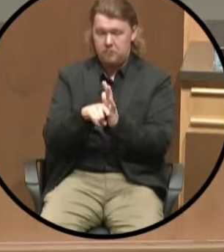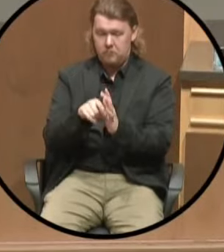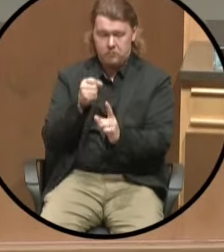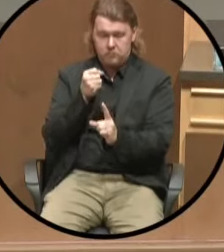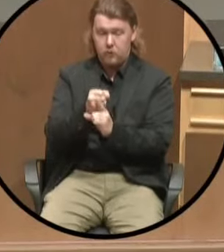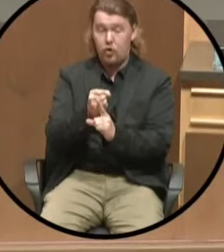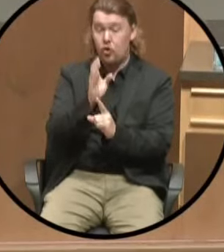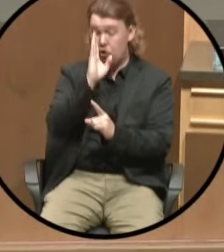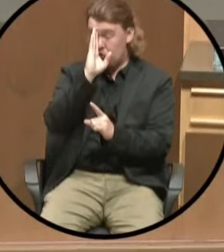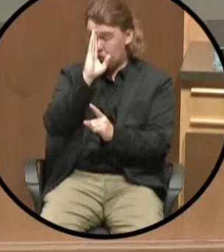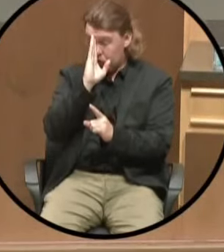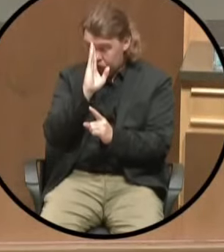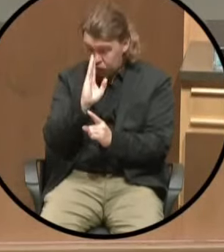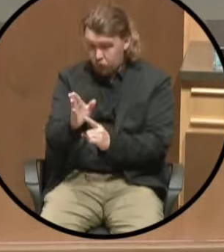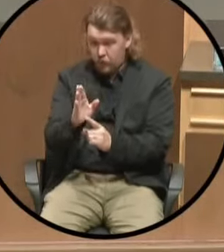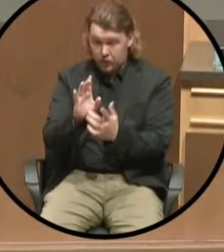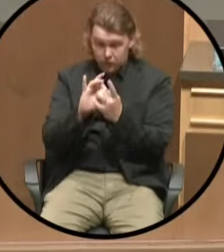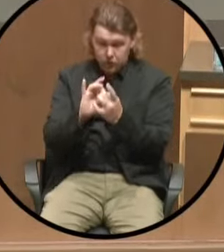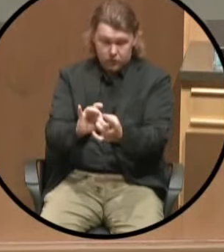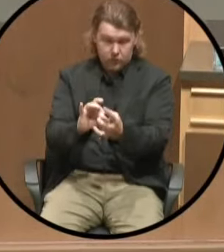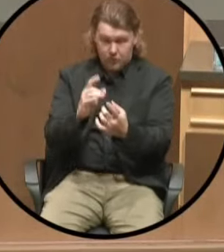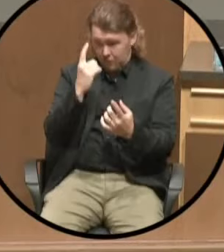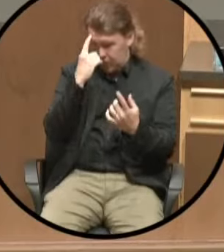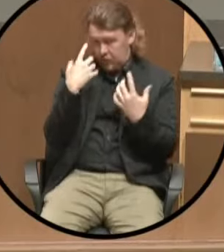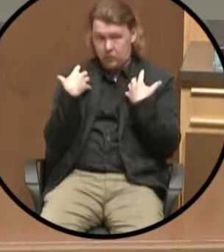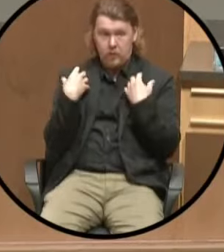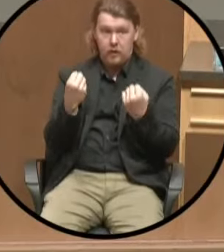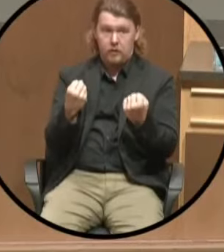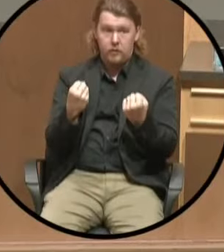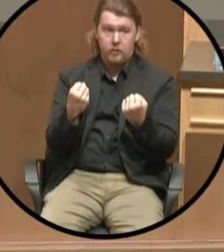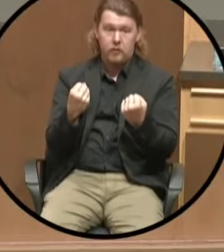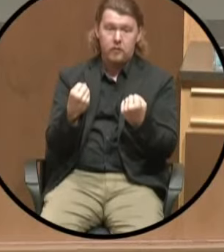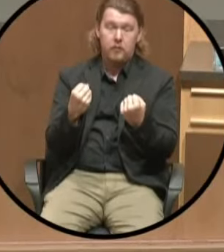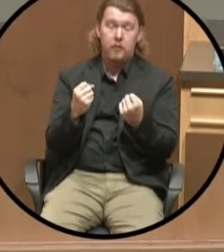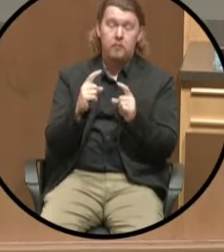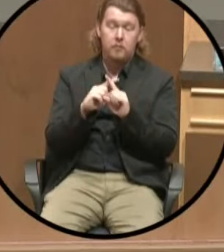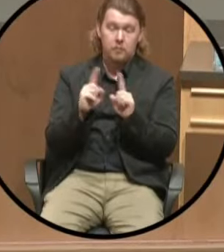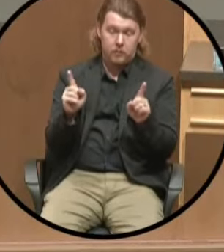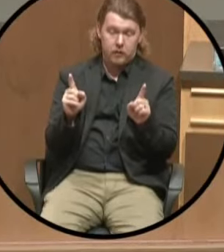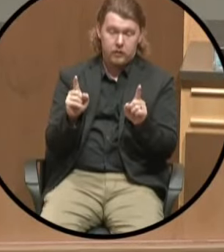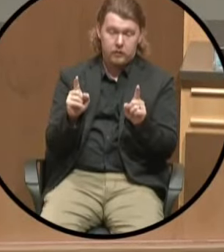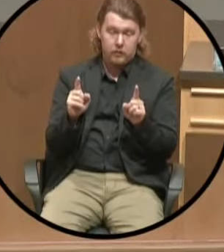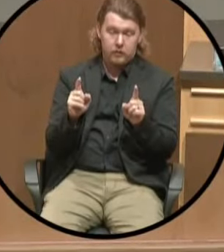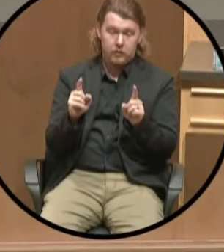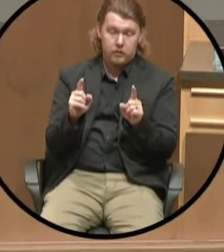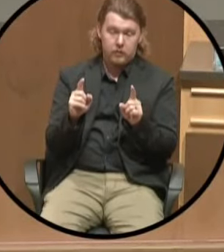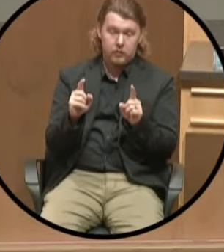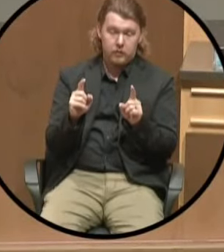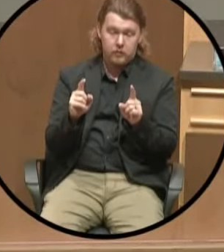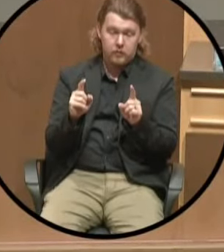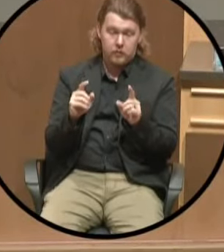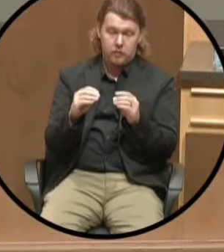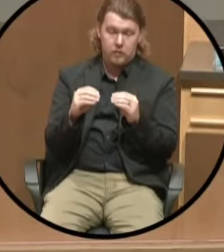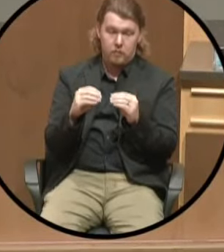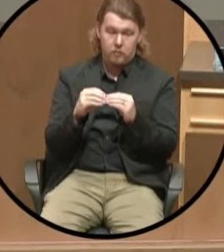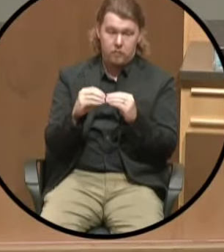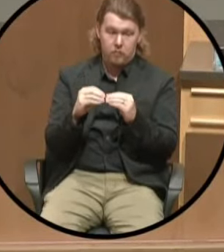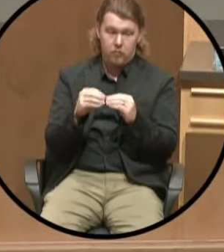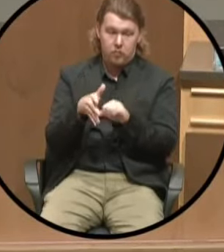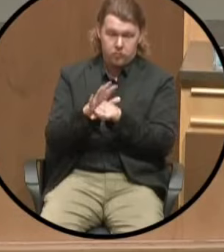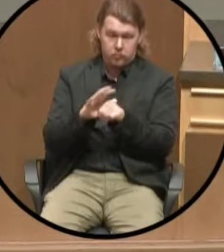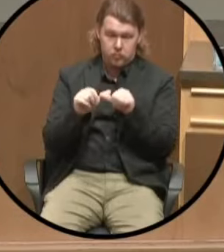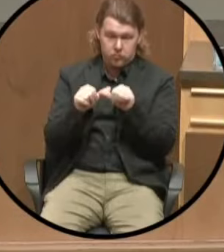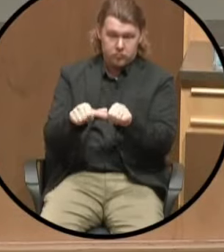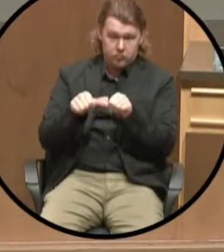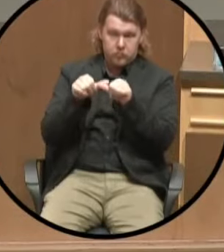directly tied to mental health conditions, but certainly the longer that this pandemic continues